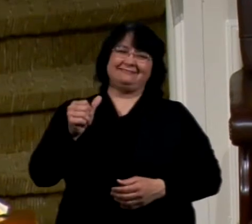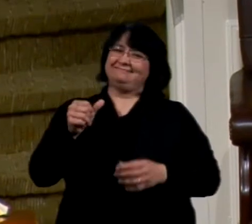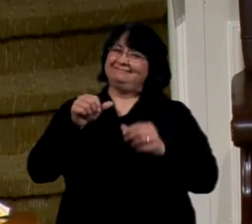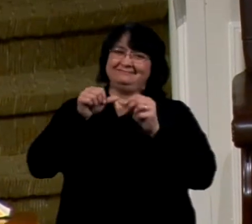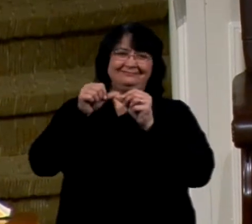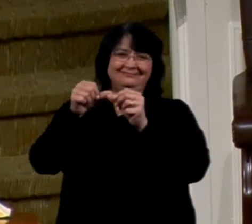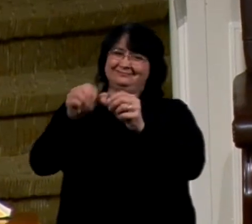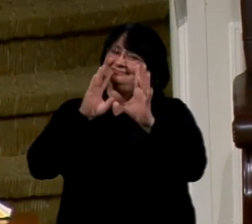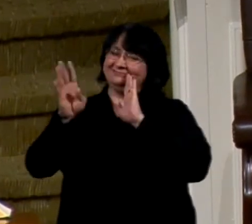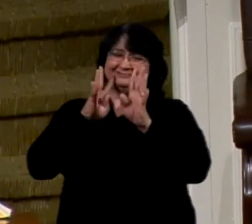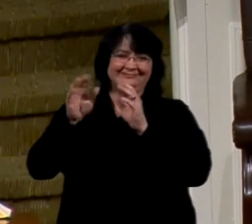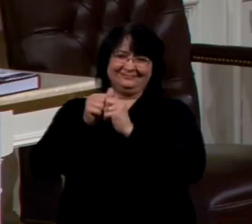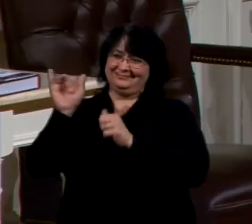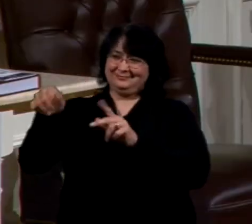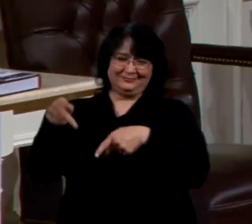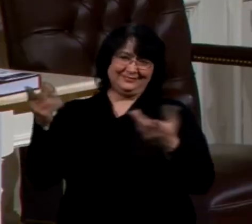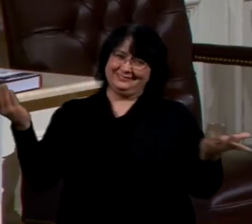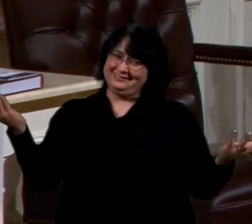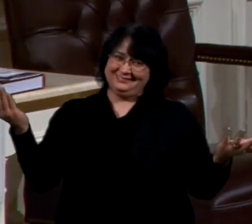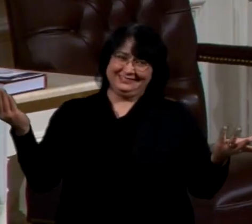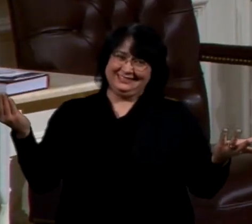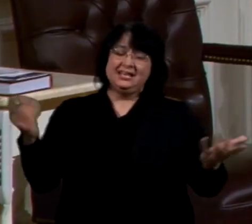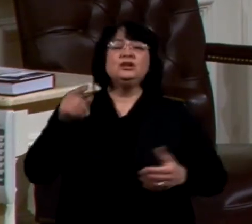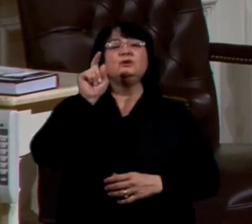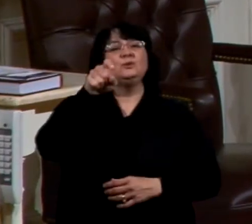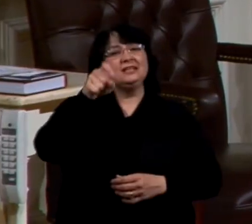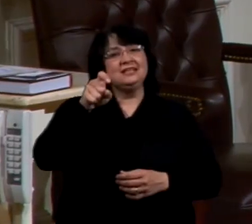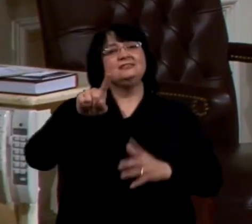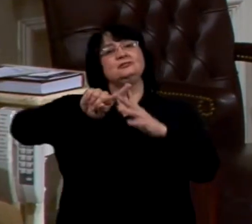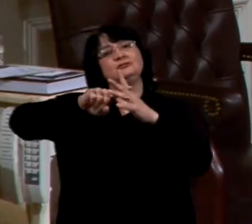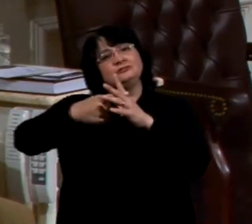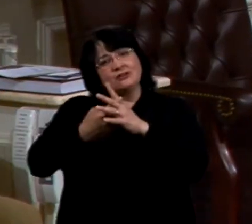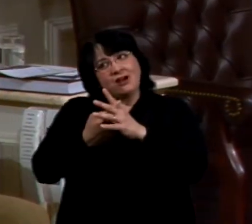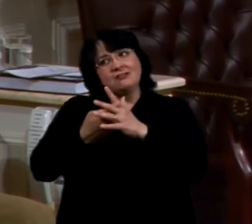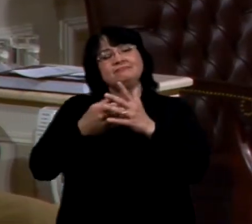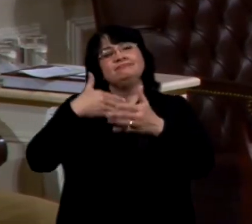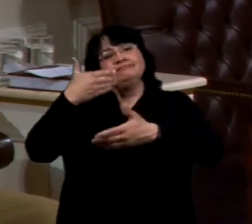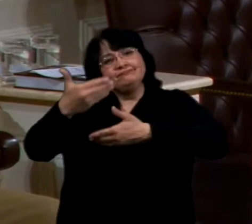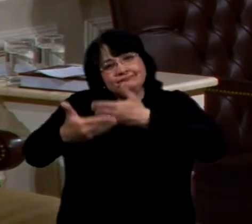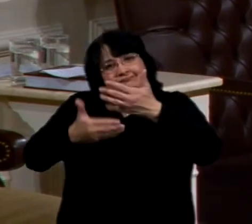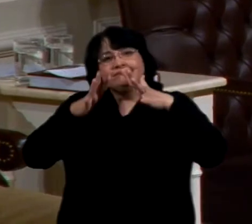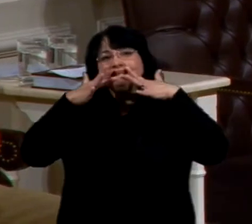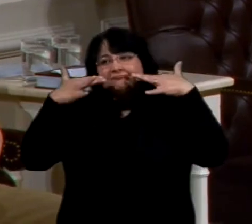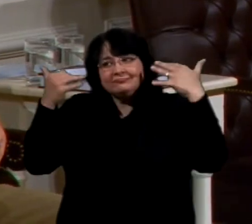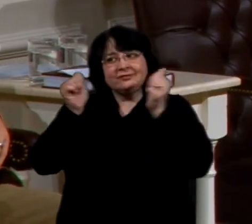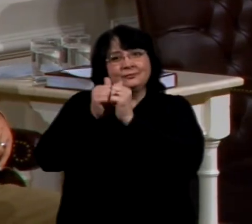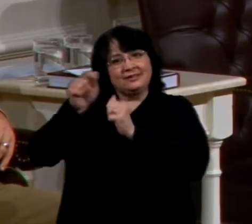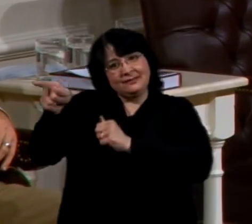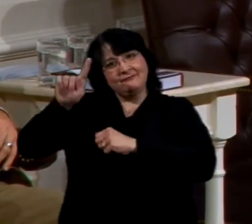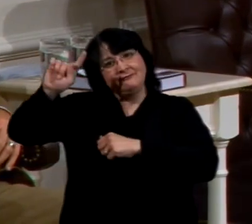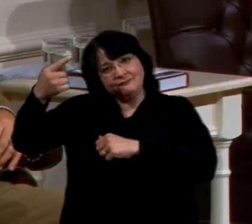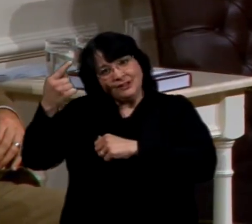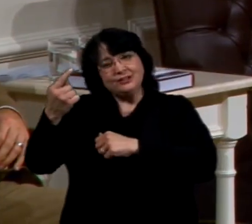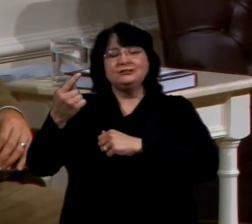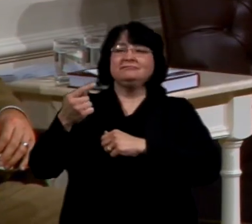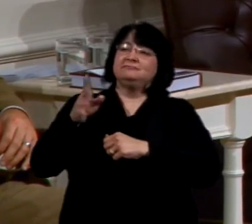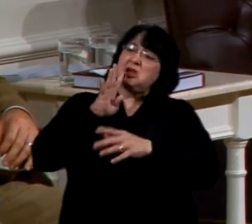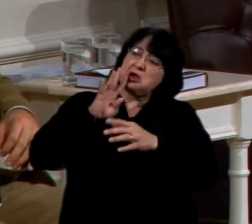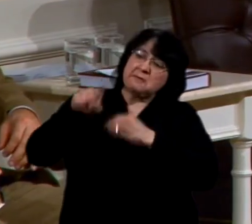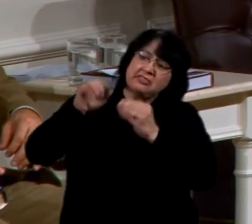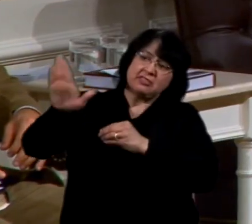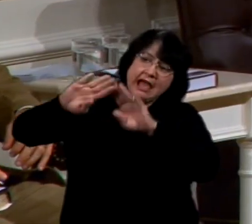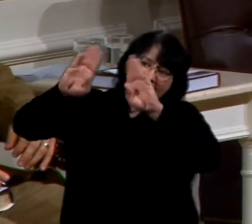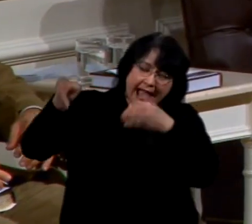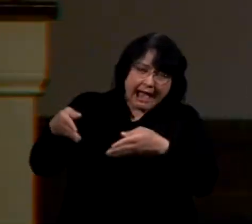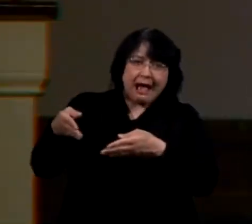person. So you got to engage them. You're going to have to be friendly. You may have to talk about their house